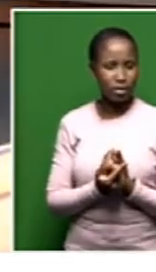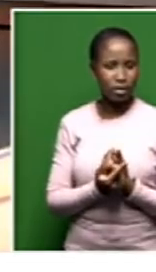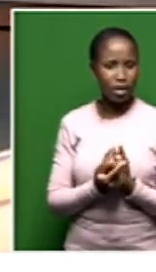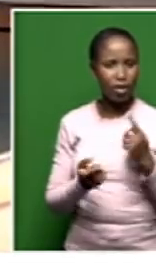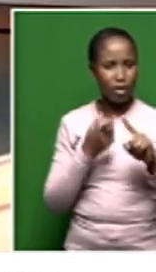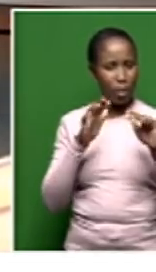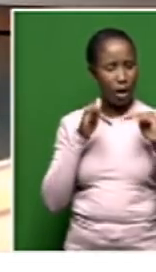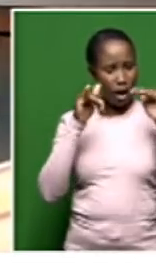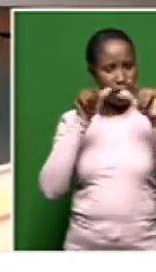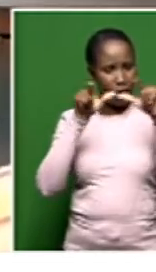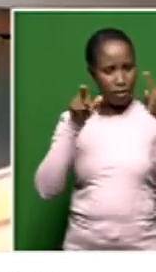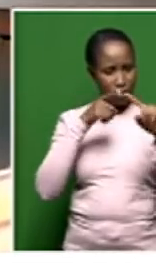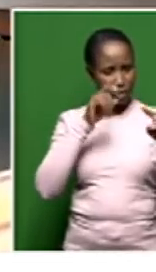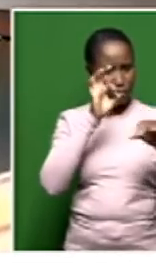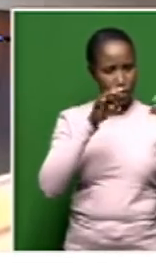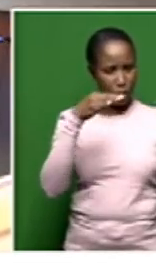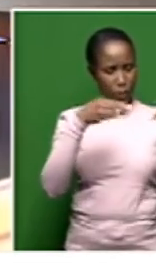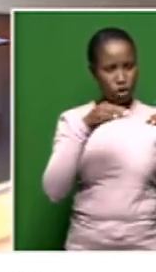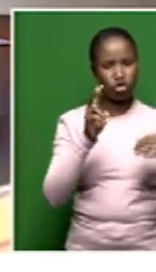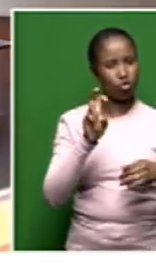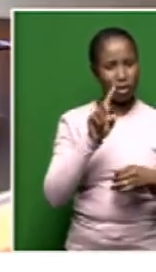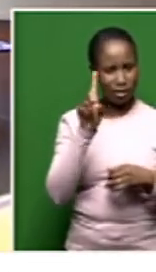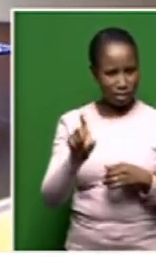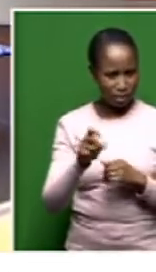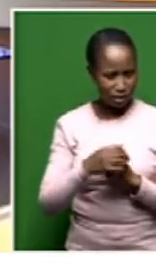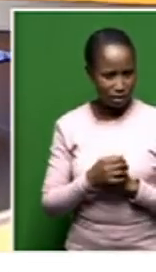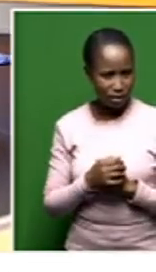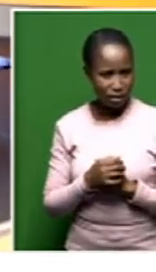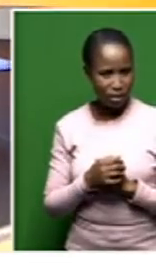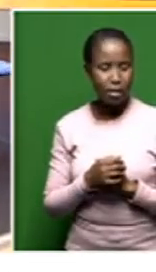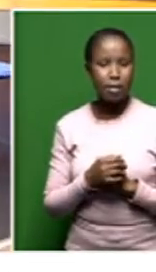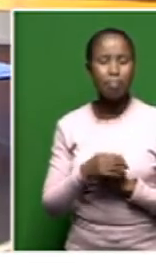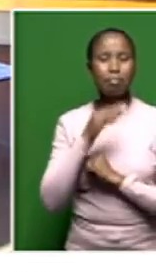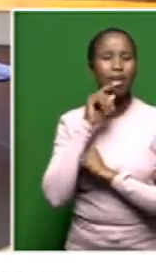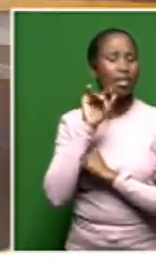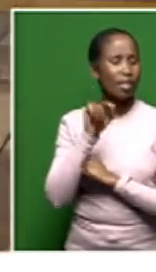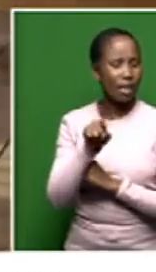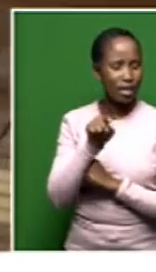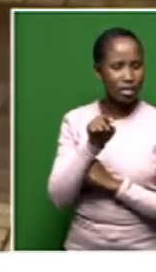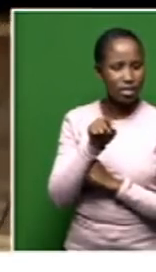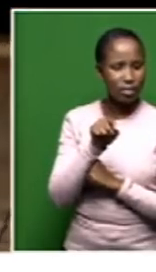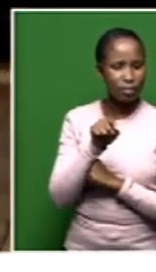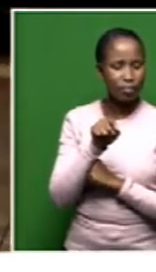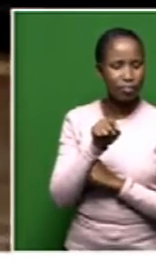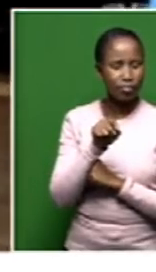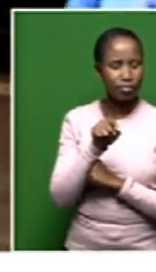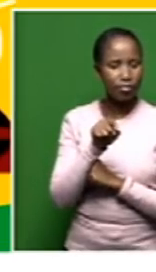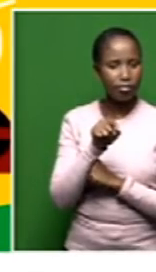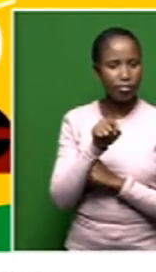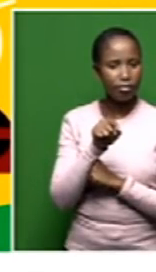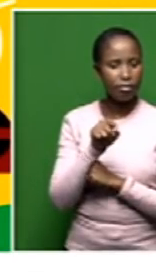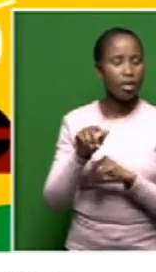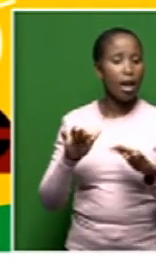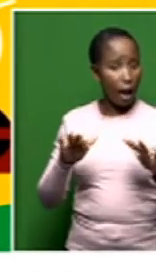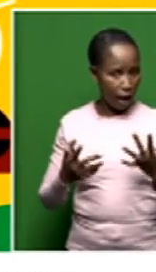highest level of the party. And how does that actually filter down to the